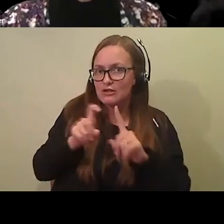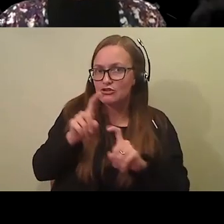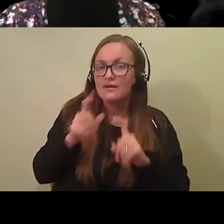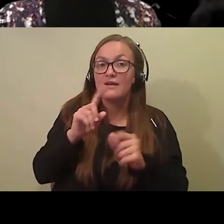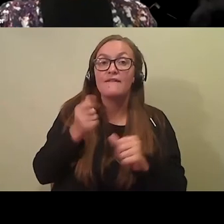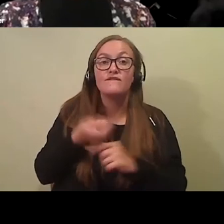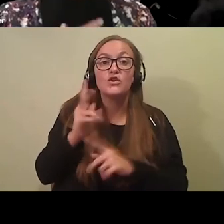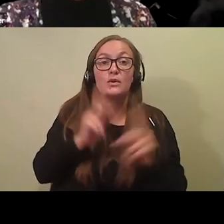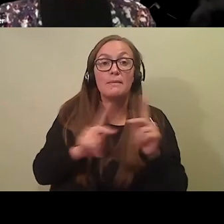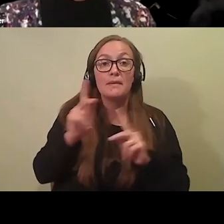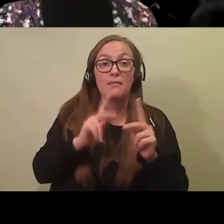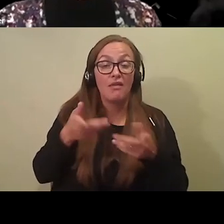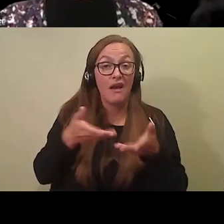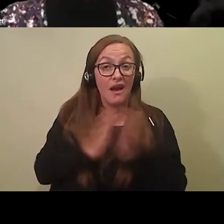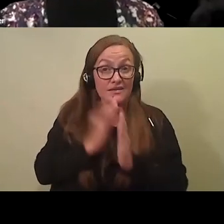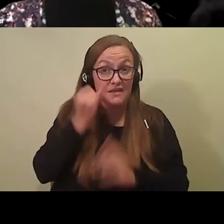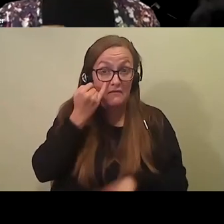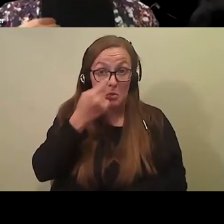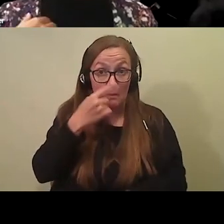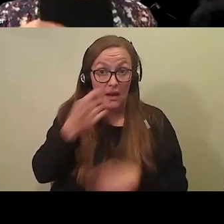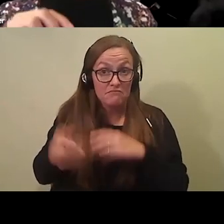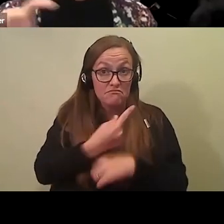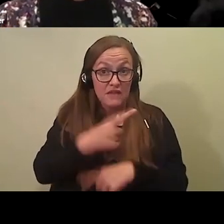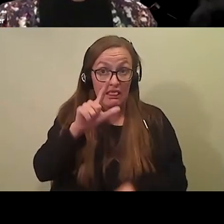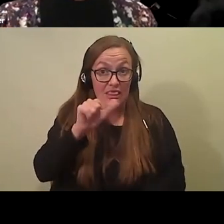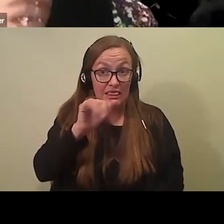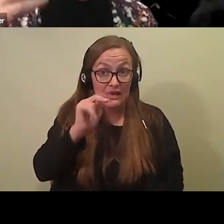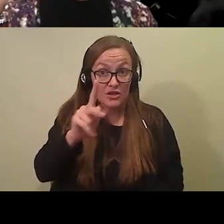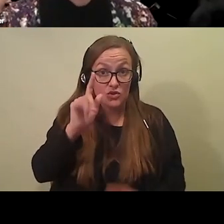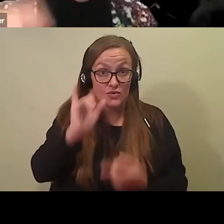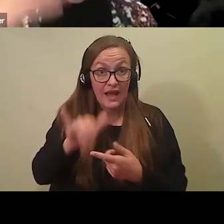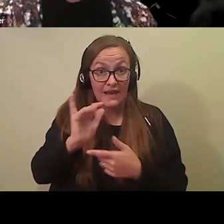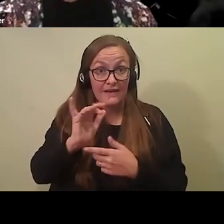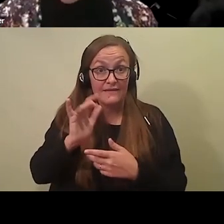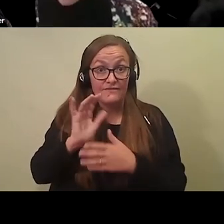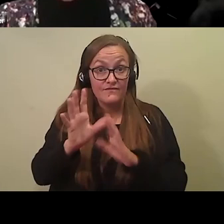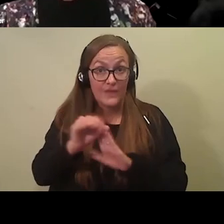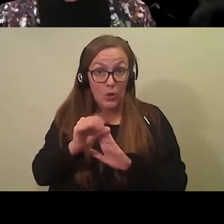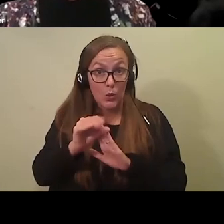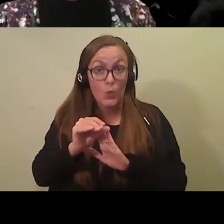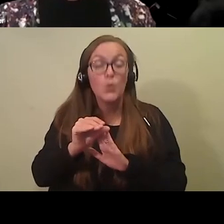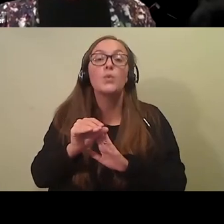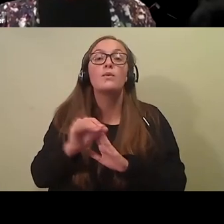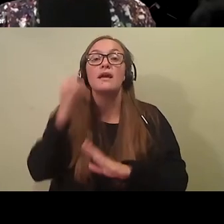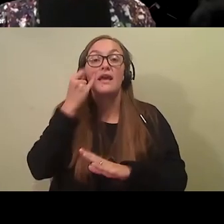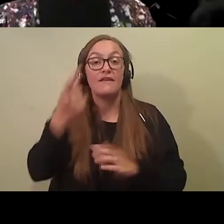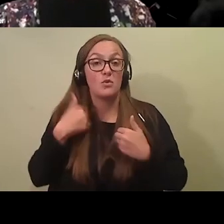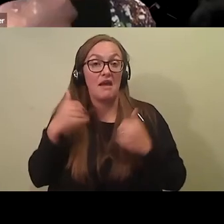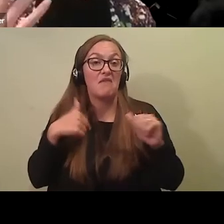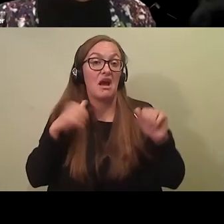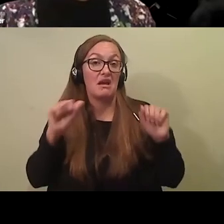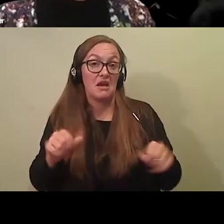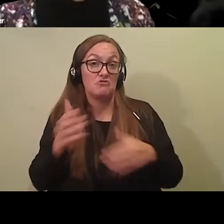actually asked if you could send us the link to that video. If you want to just send it in a message to me, if you have it, I can share it with the attendees. A few